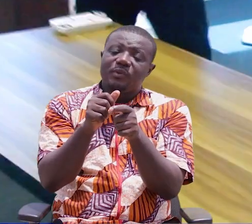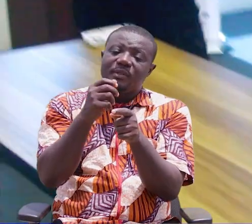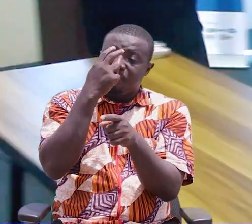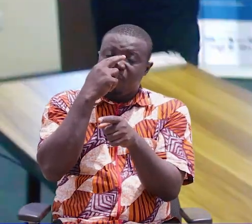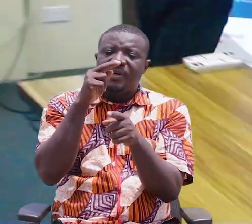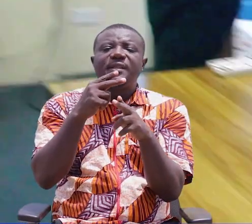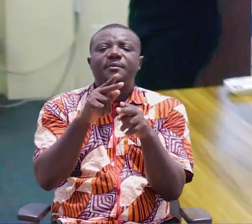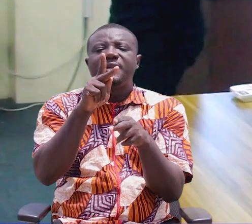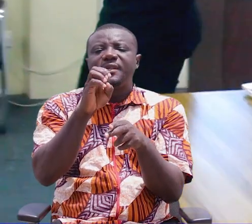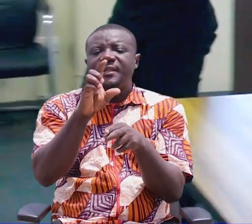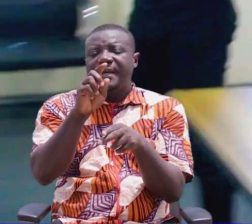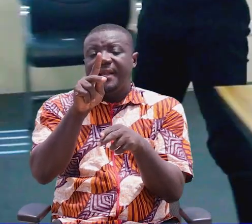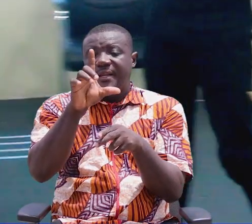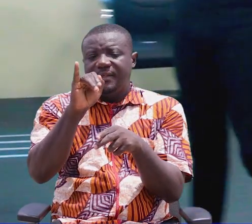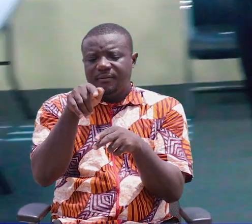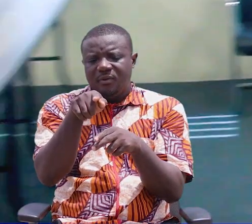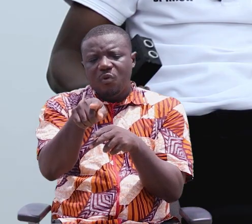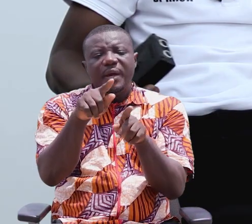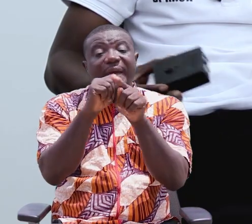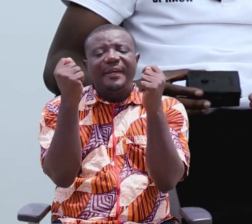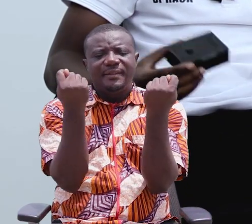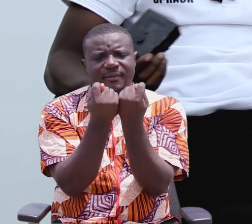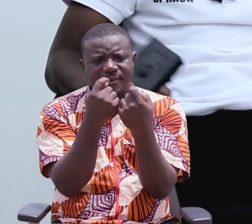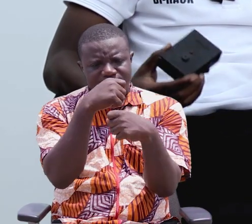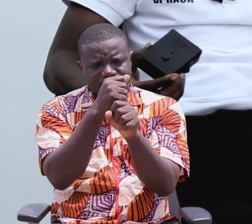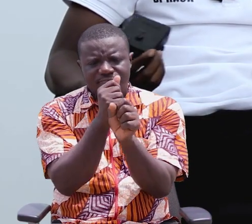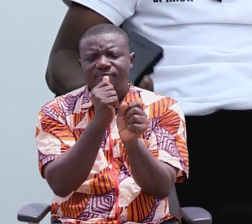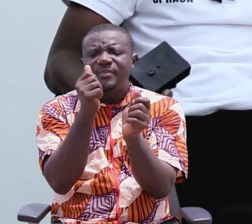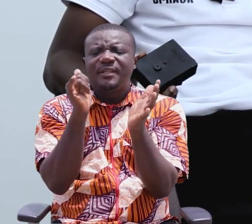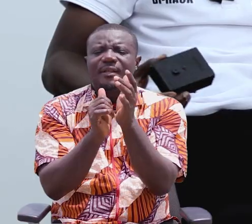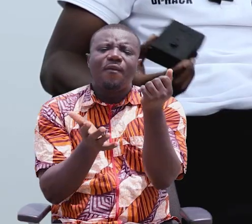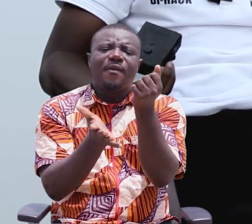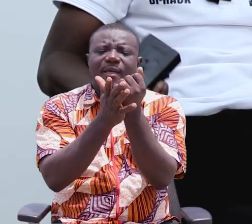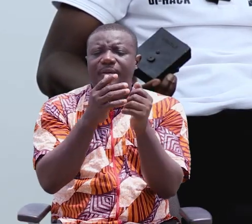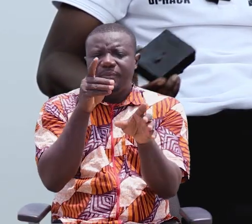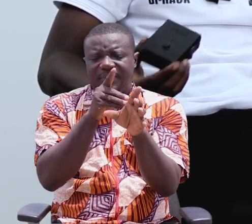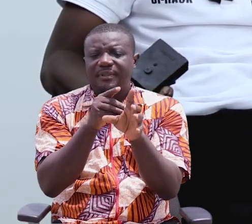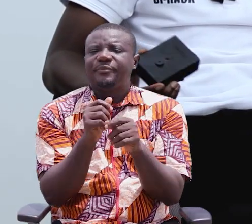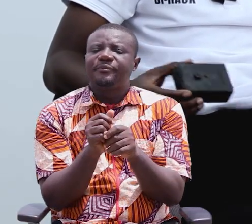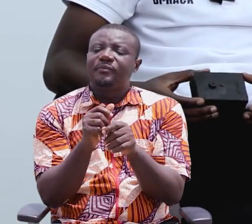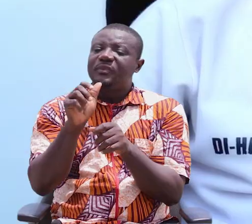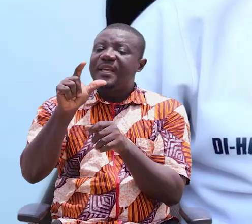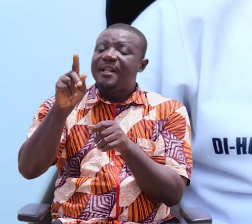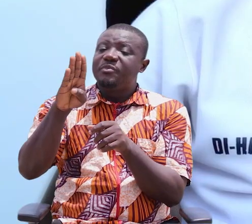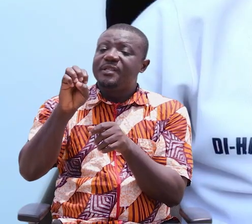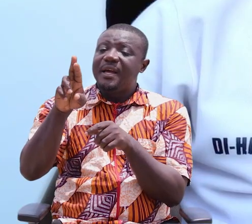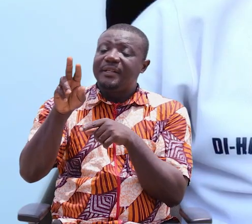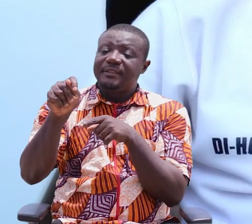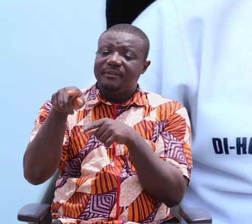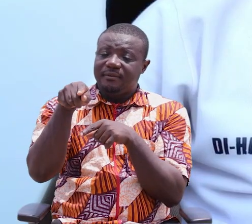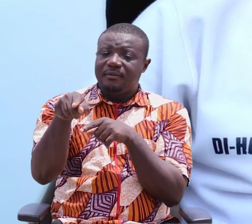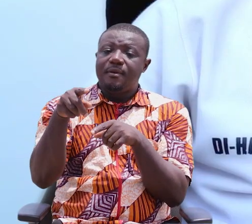Kelly. So the team was to design device or anything that can help the disabled community.